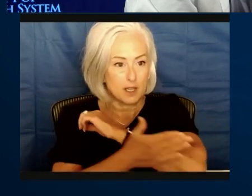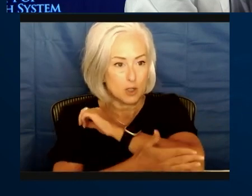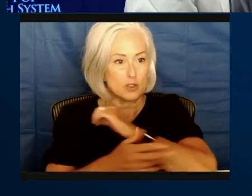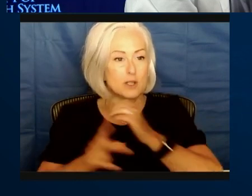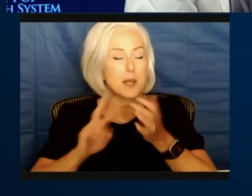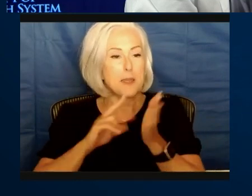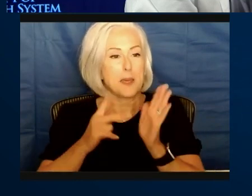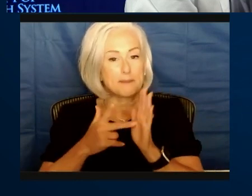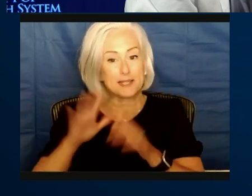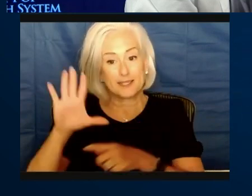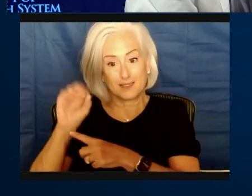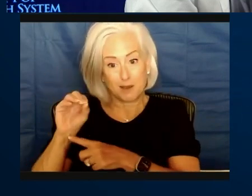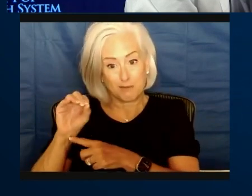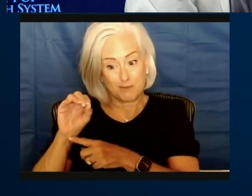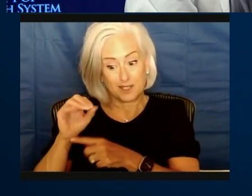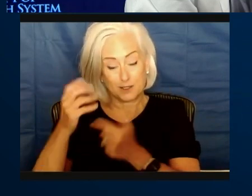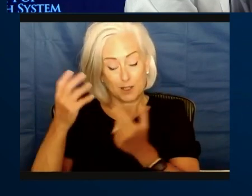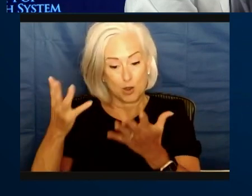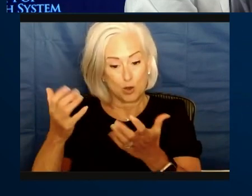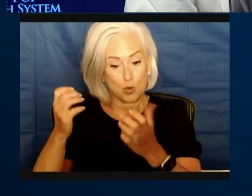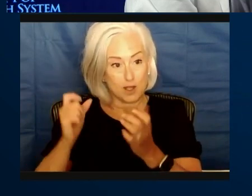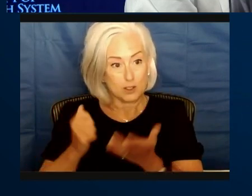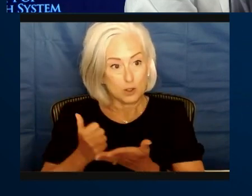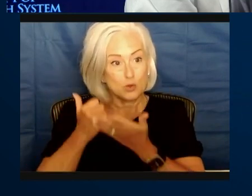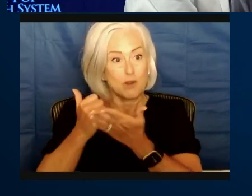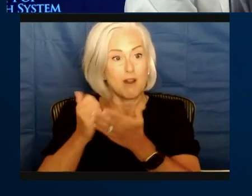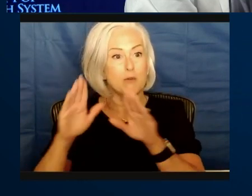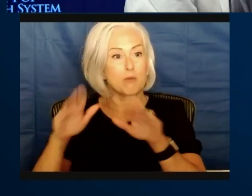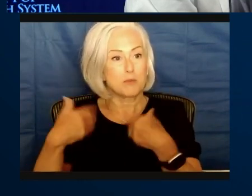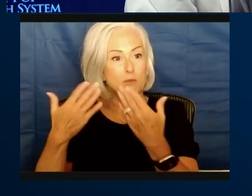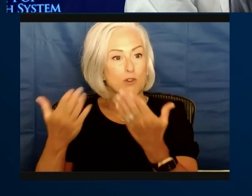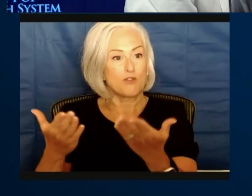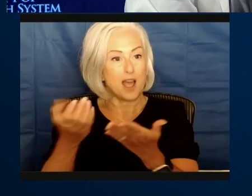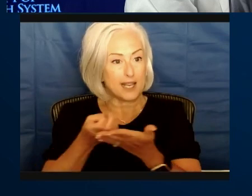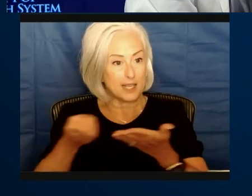invest on providing equipment and training for